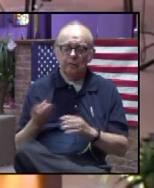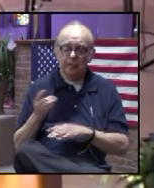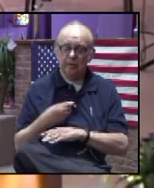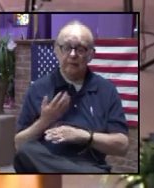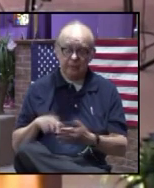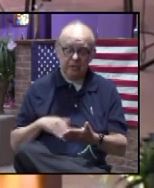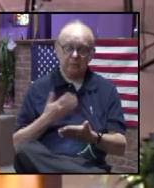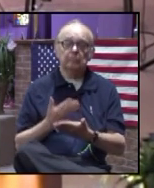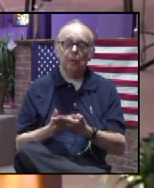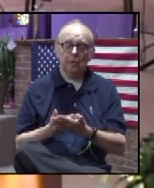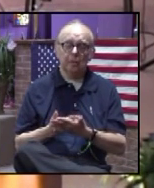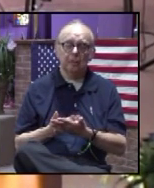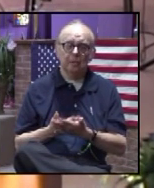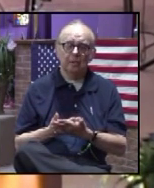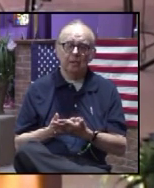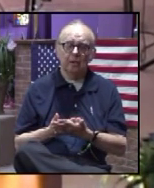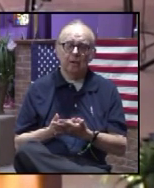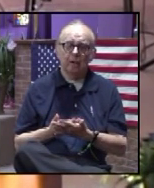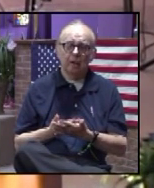born.